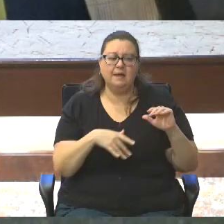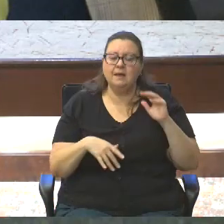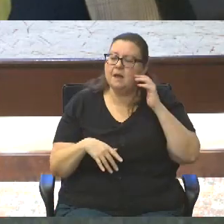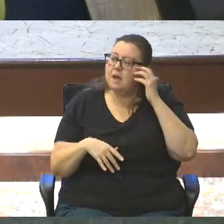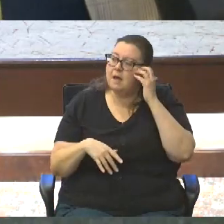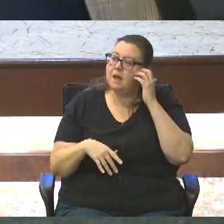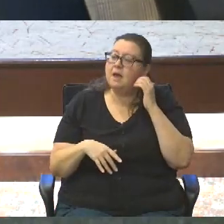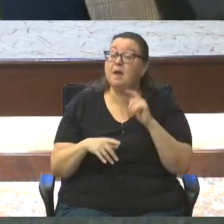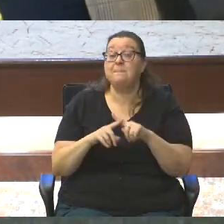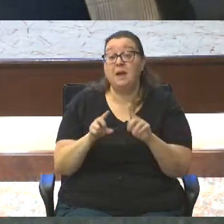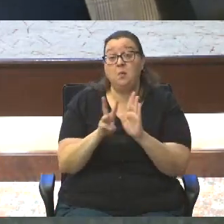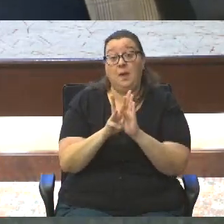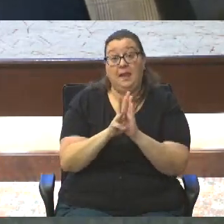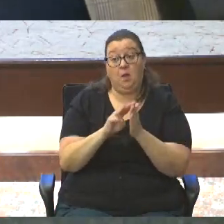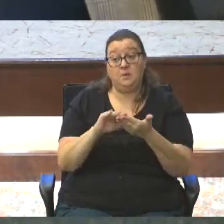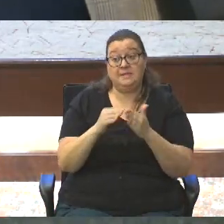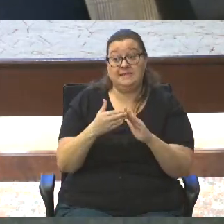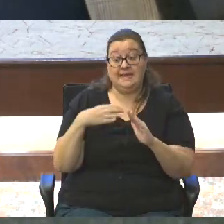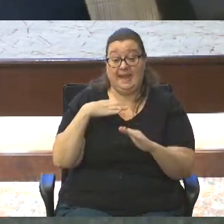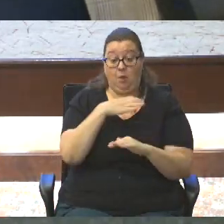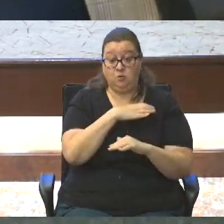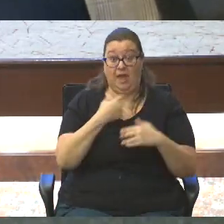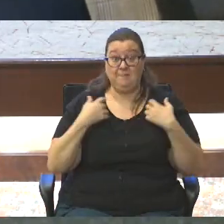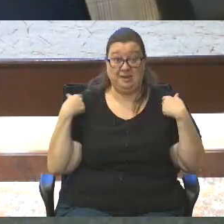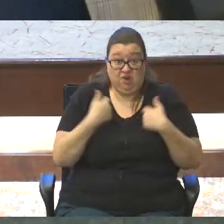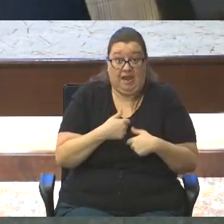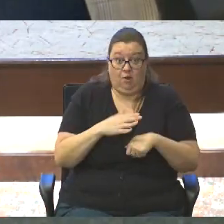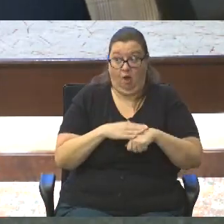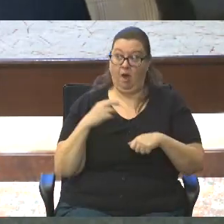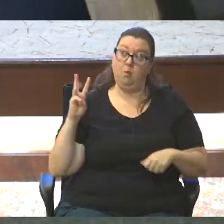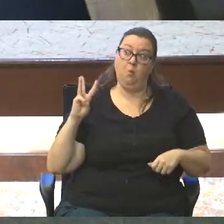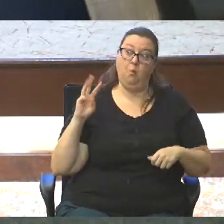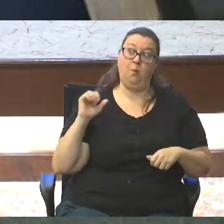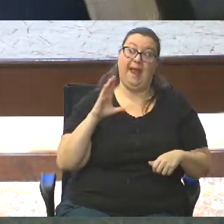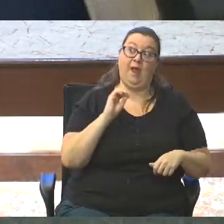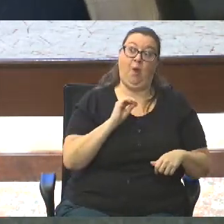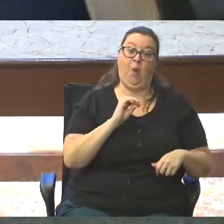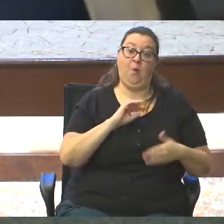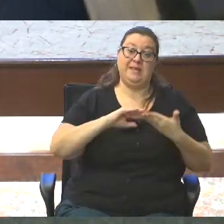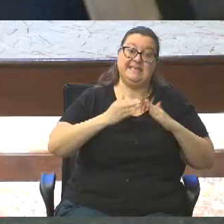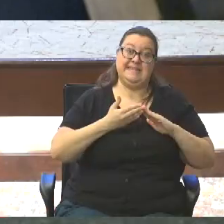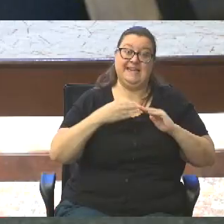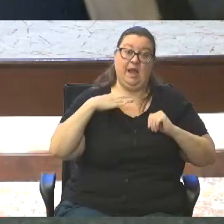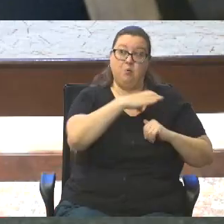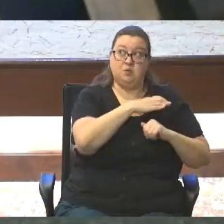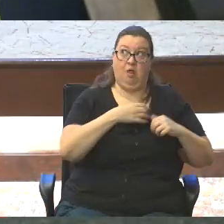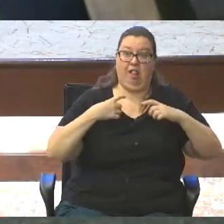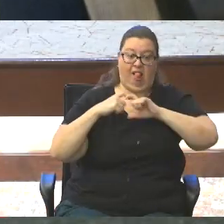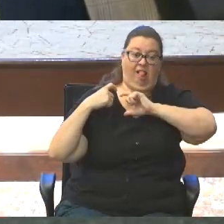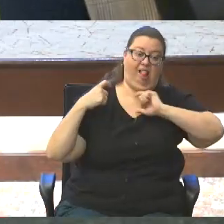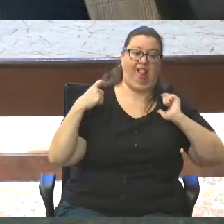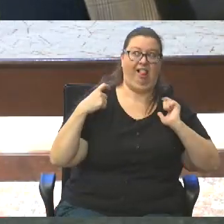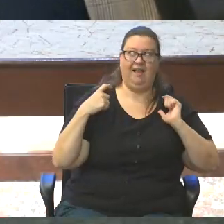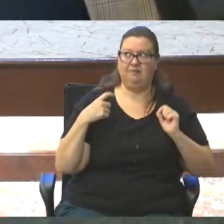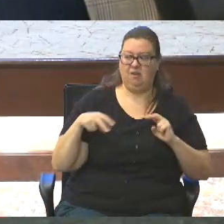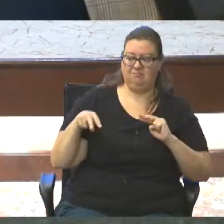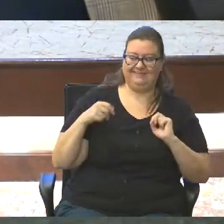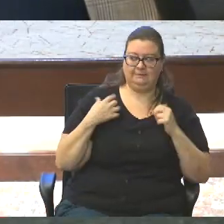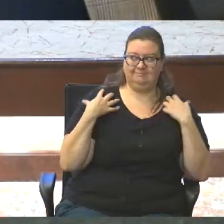Council jacket on. Spreading the goodwill of Waco. That's great. I was.